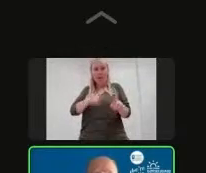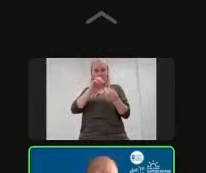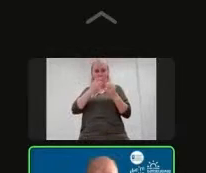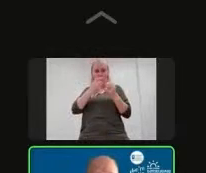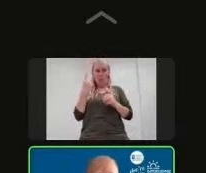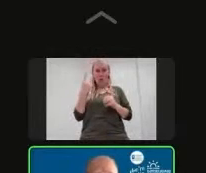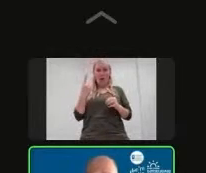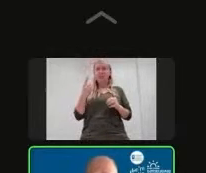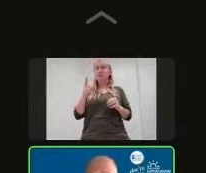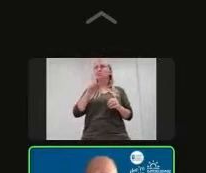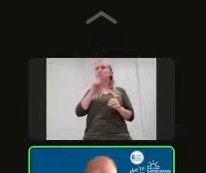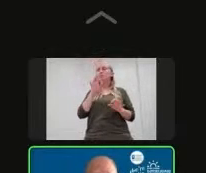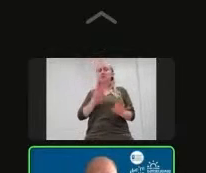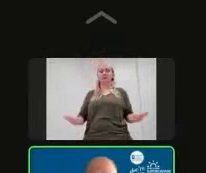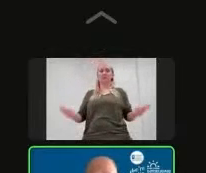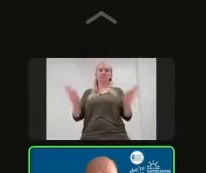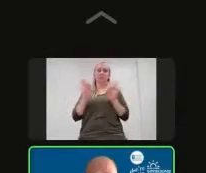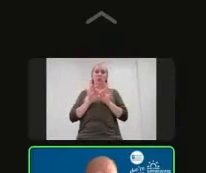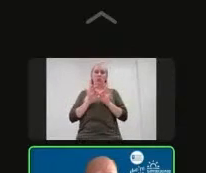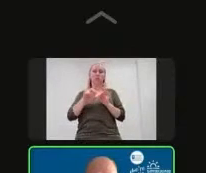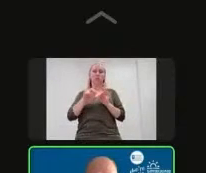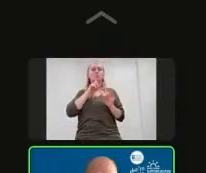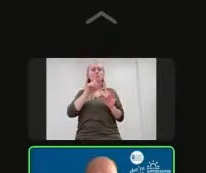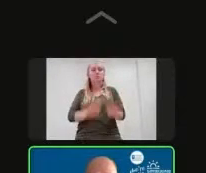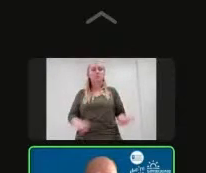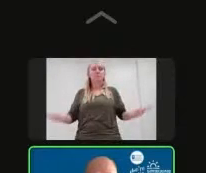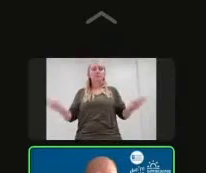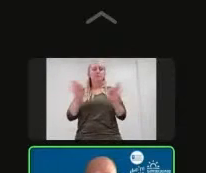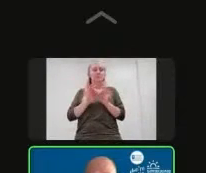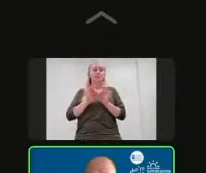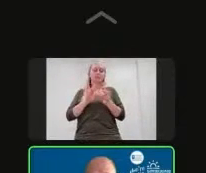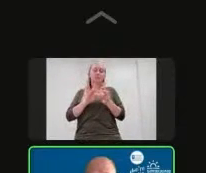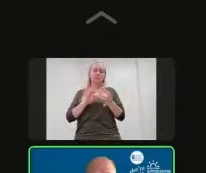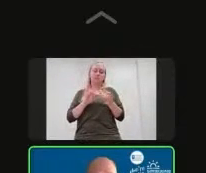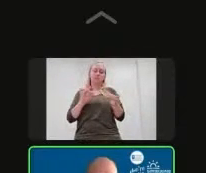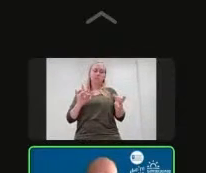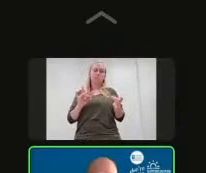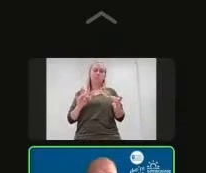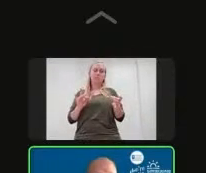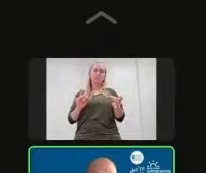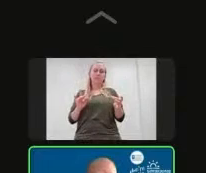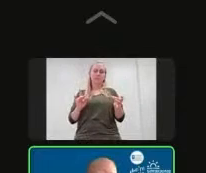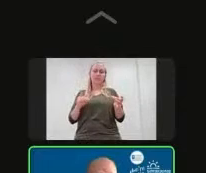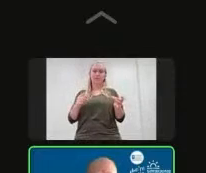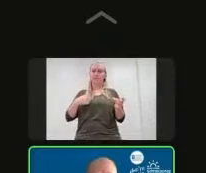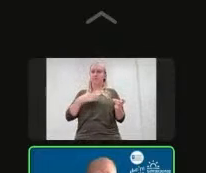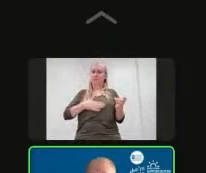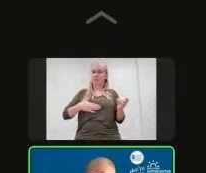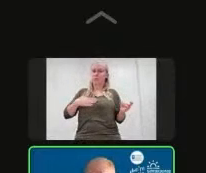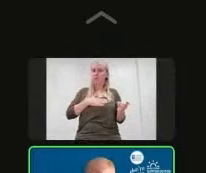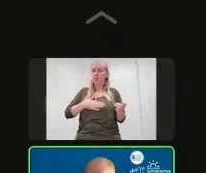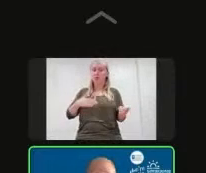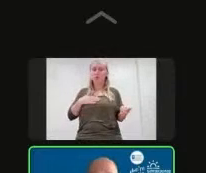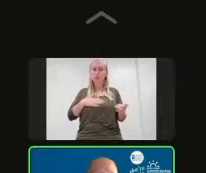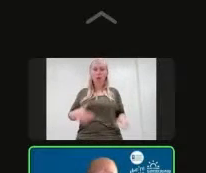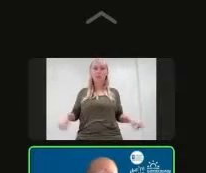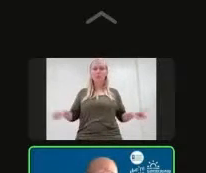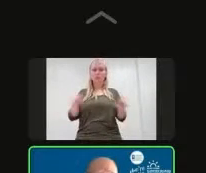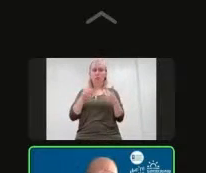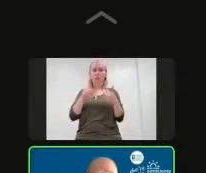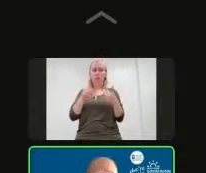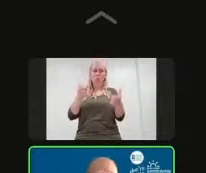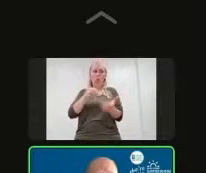is very important. This is a very important statement. And so I appreciate that the board wants to get this